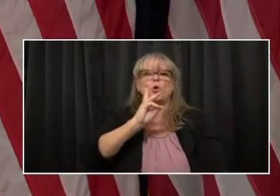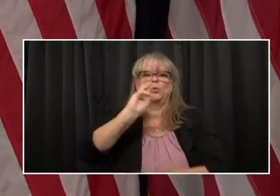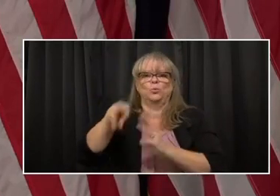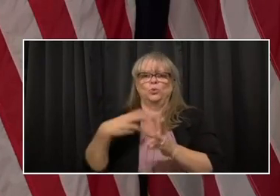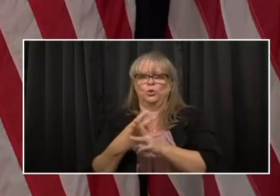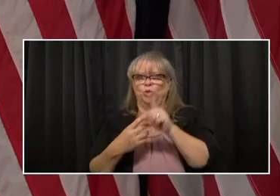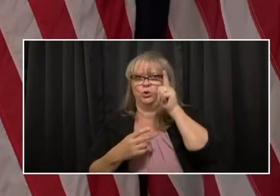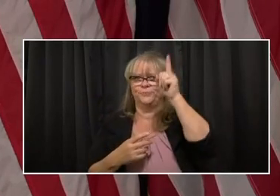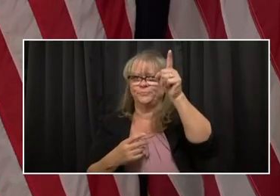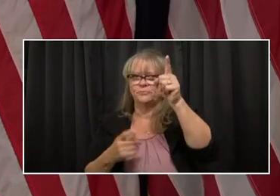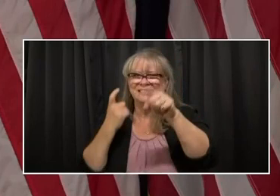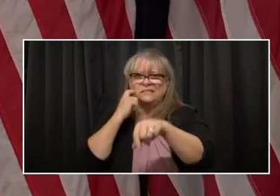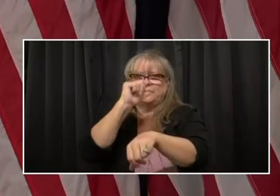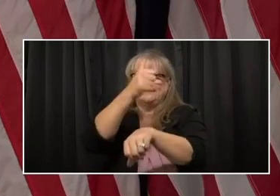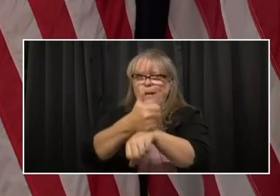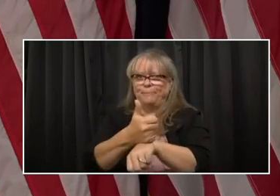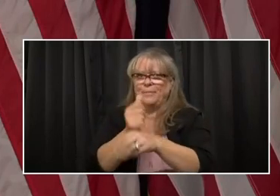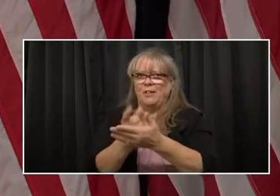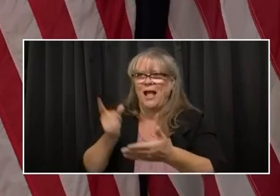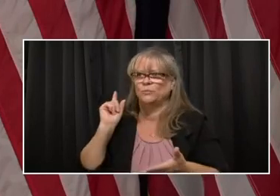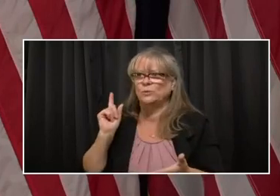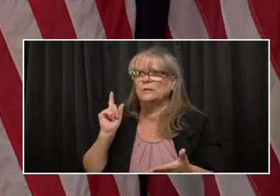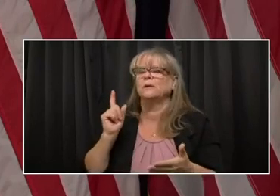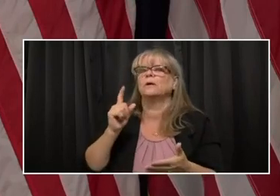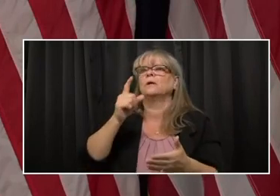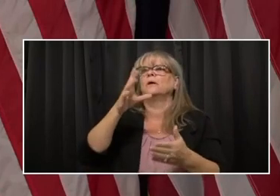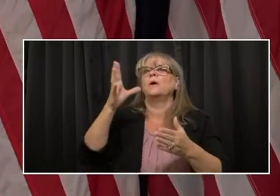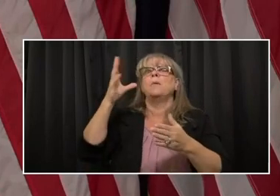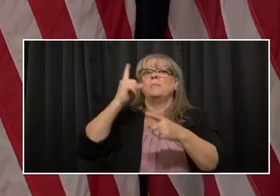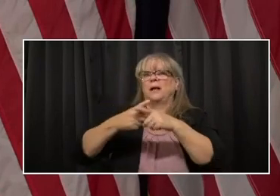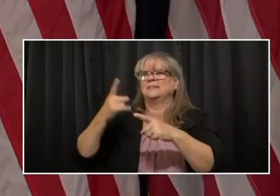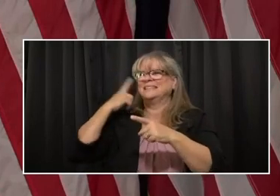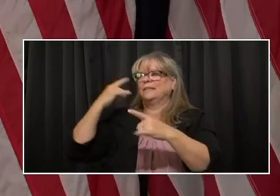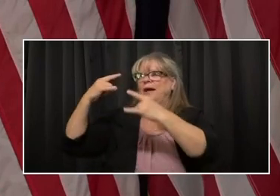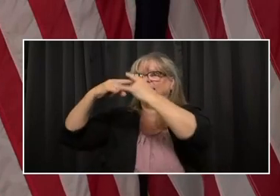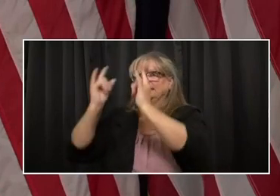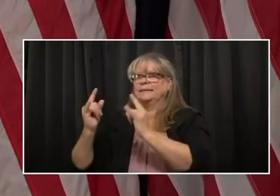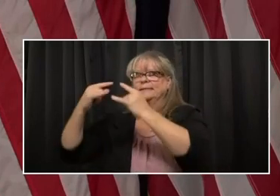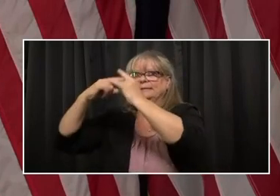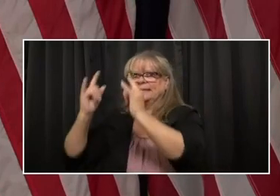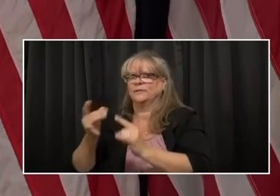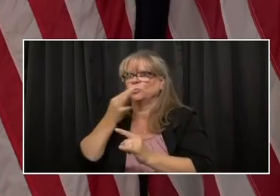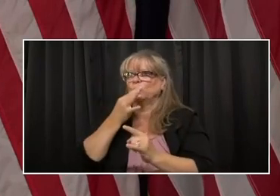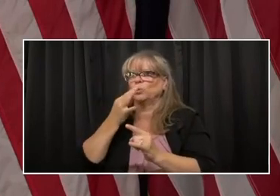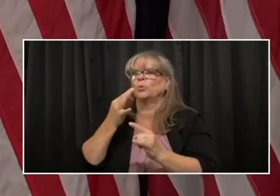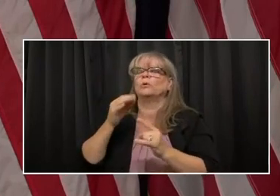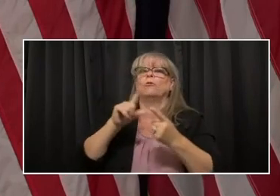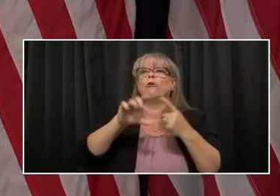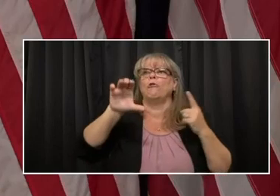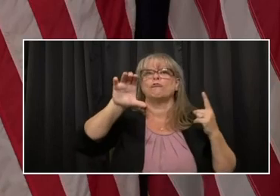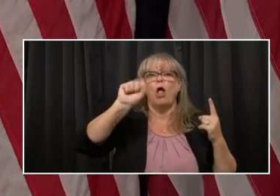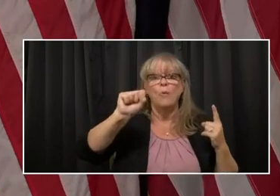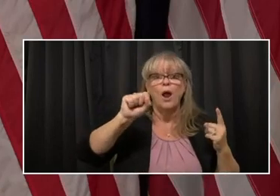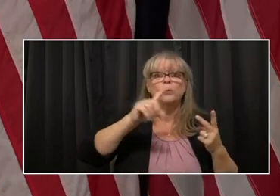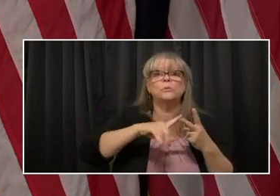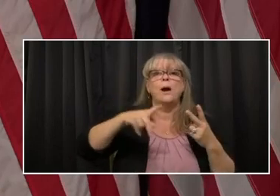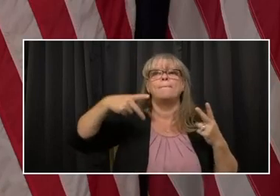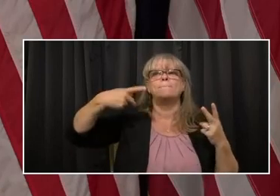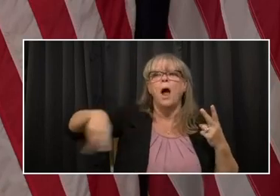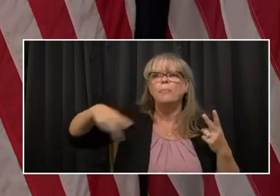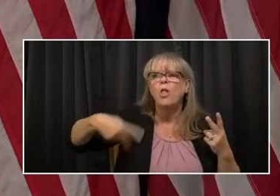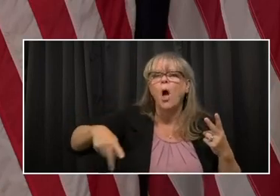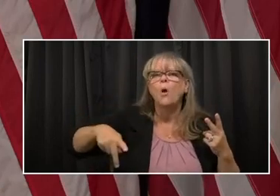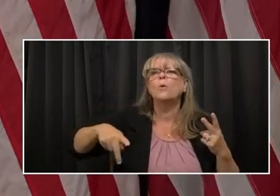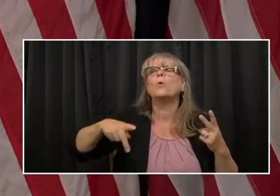their tents for a day. They'll be open in another day. Citadel Mall, Colorado Springs, Pueblo Fairgrounds. Check the day of the week to see if they're